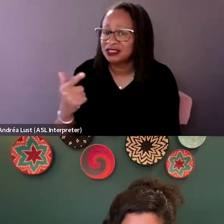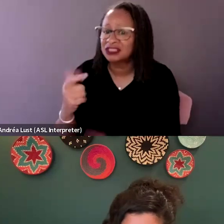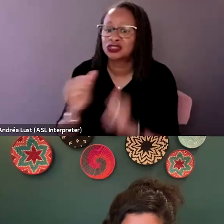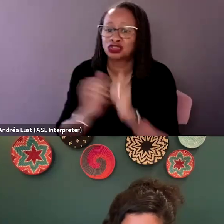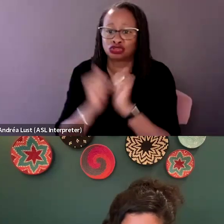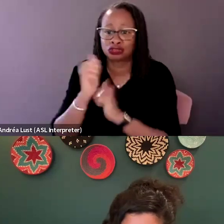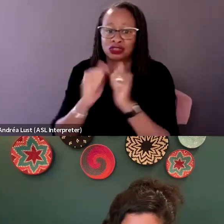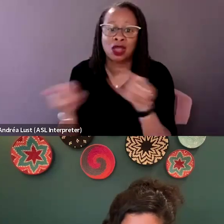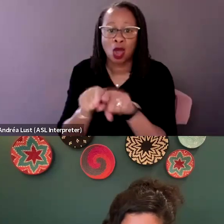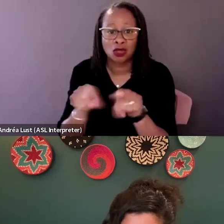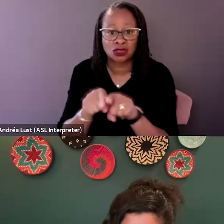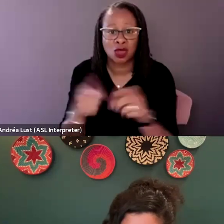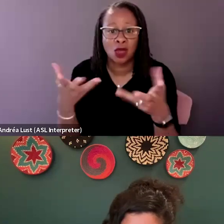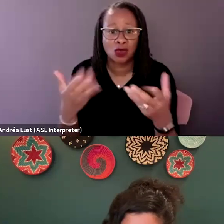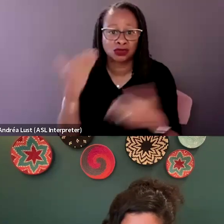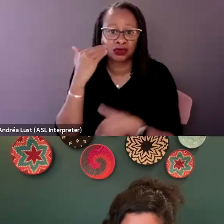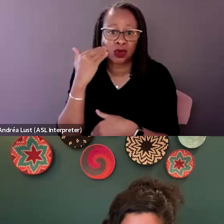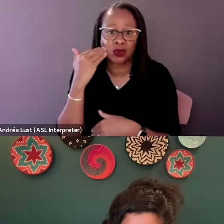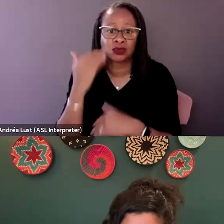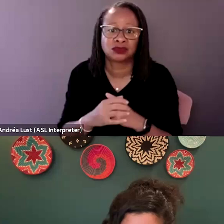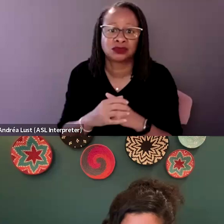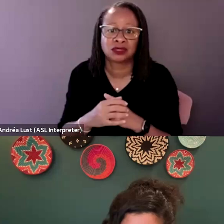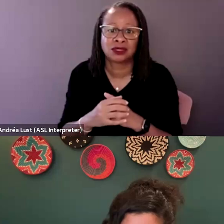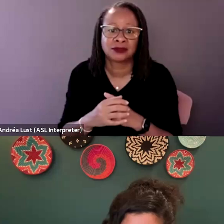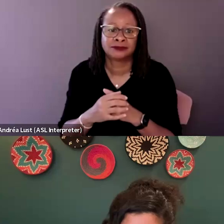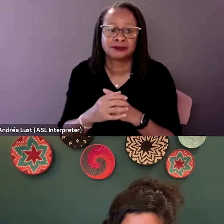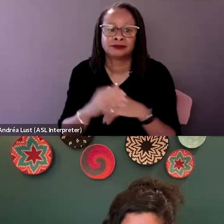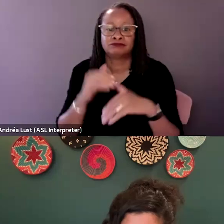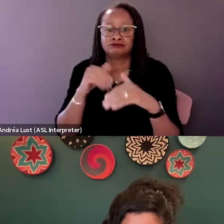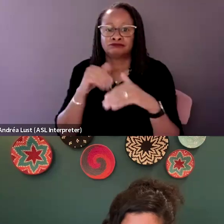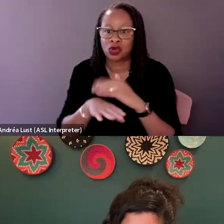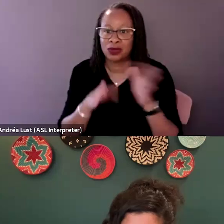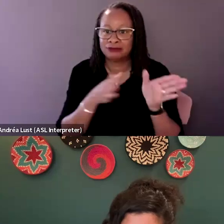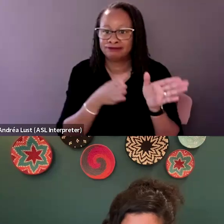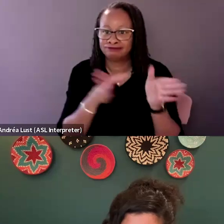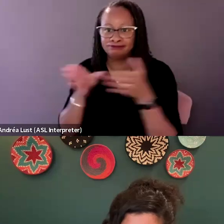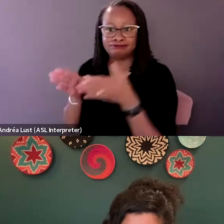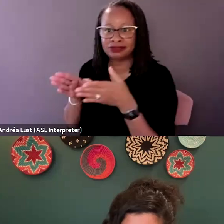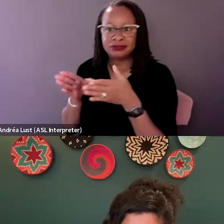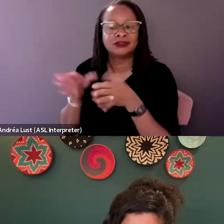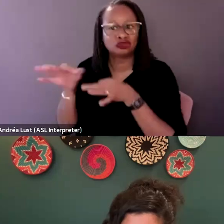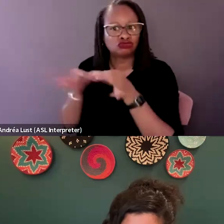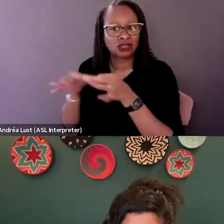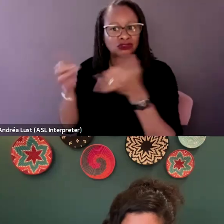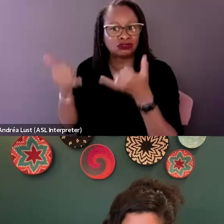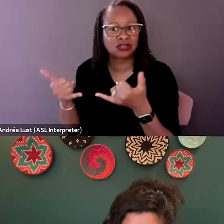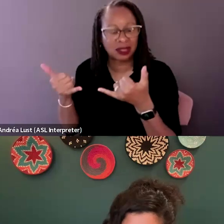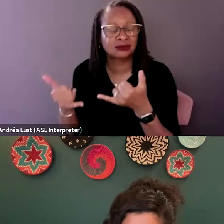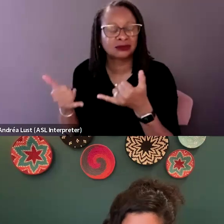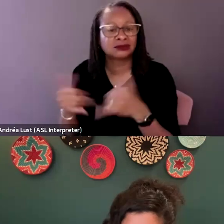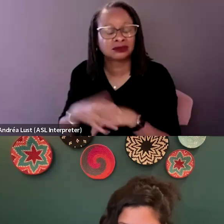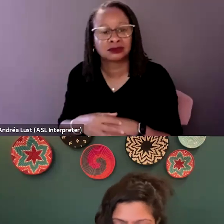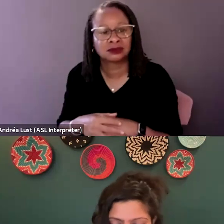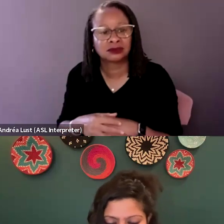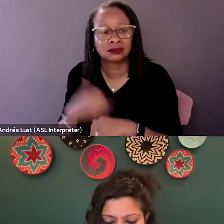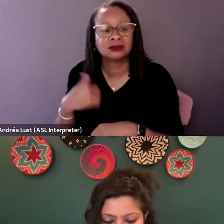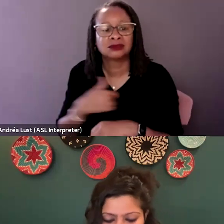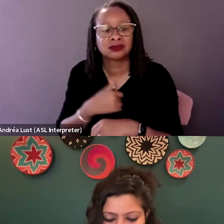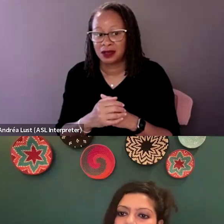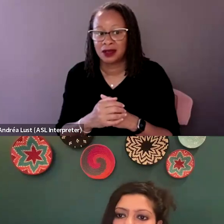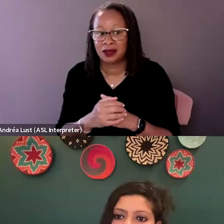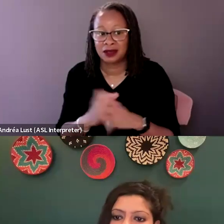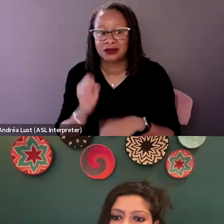of applying to film funds? How did you think about it? Not just like the applications themselves, but how did you strategically went